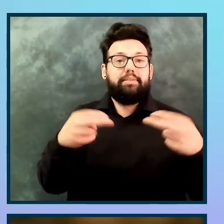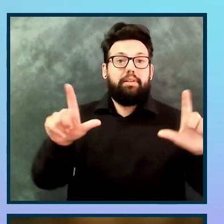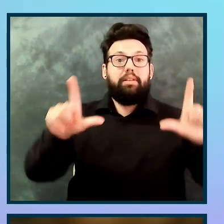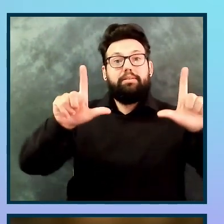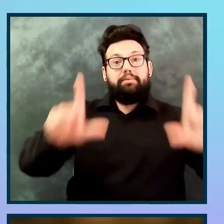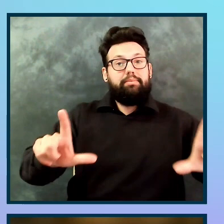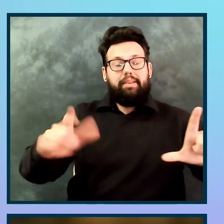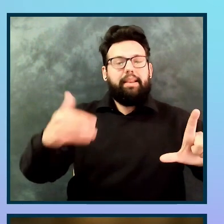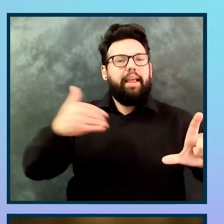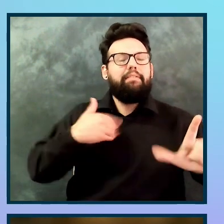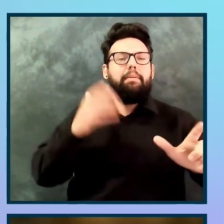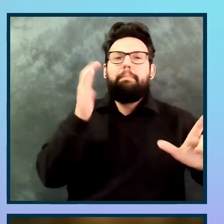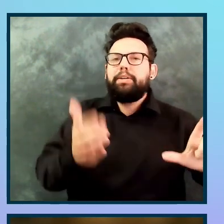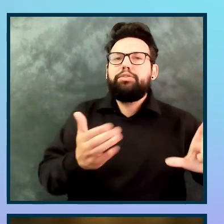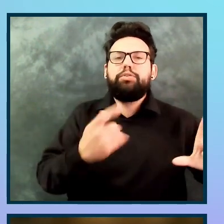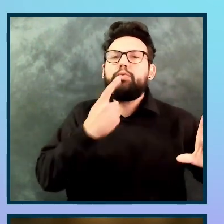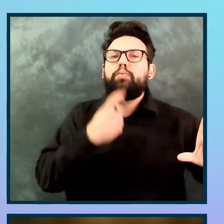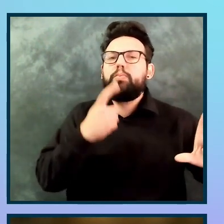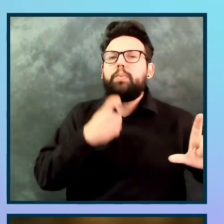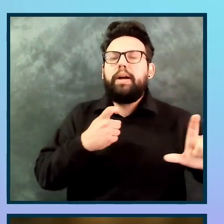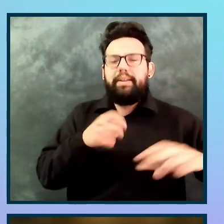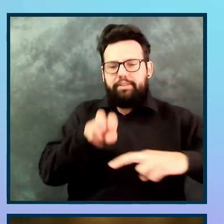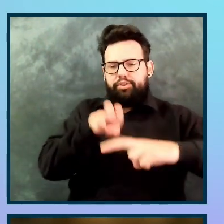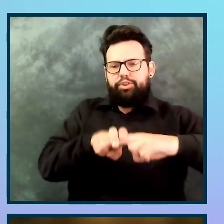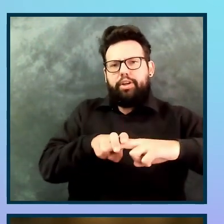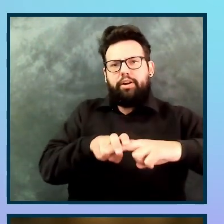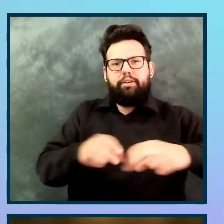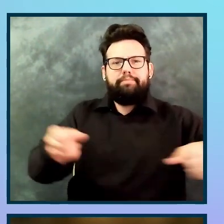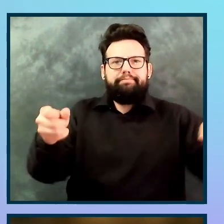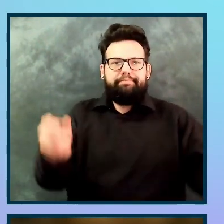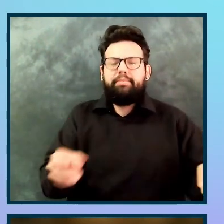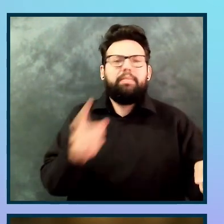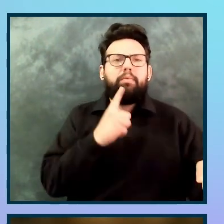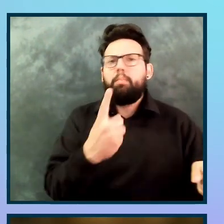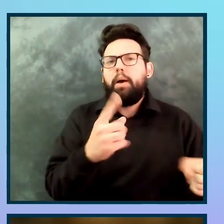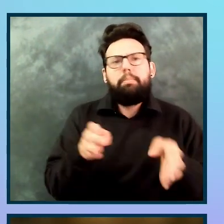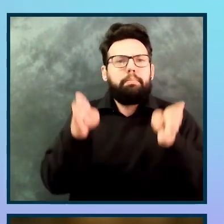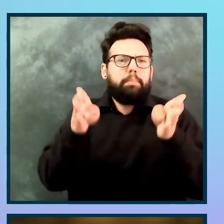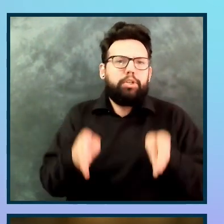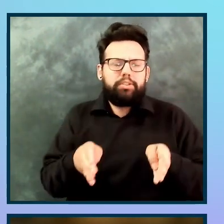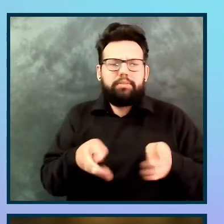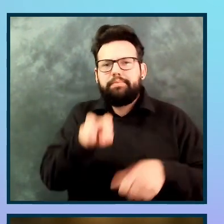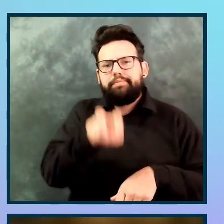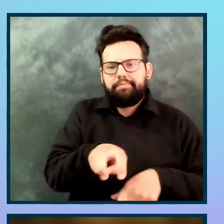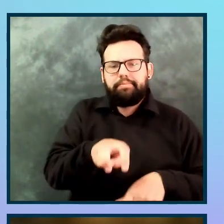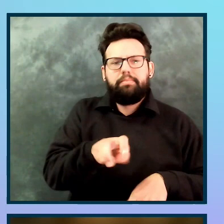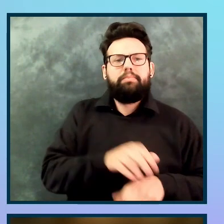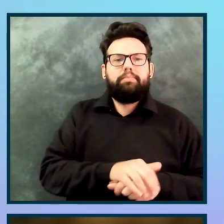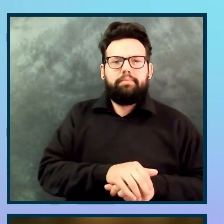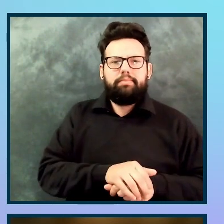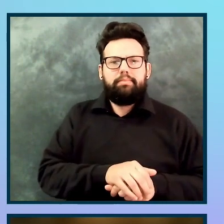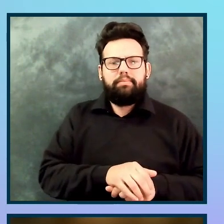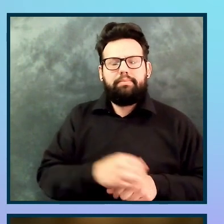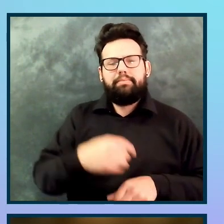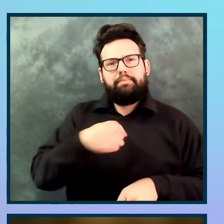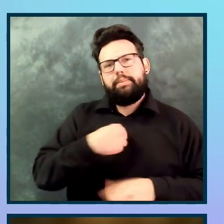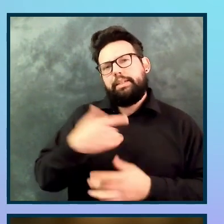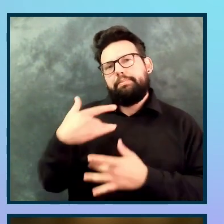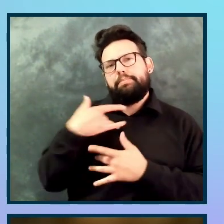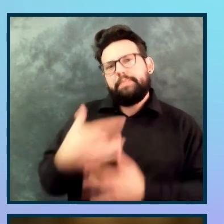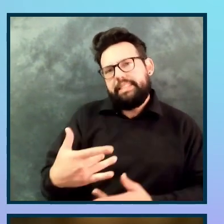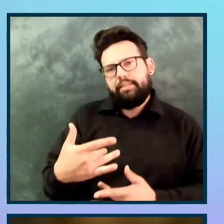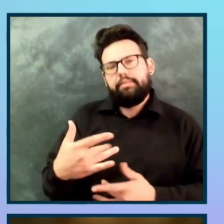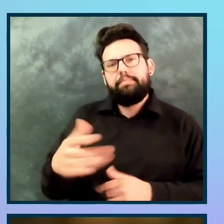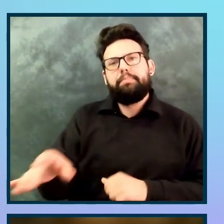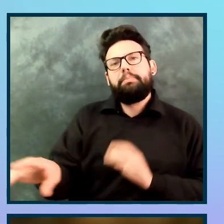red armchair, single sitter. I like to pick a comfortable chair. So